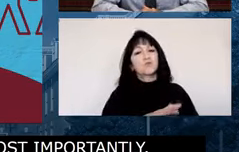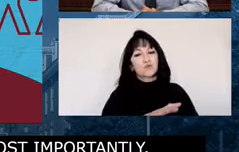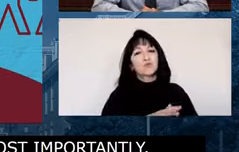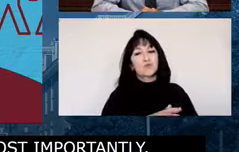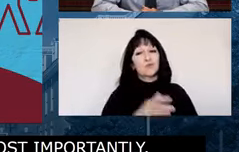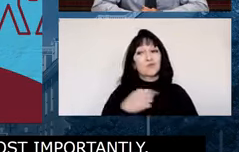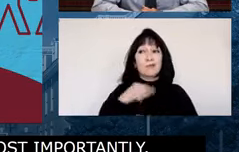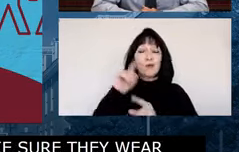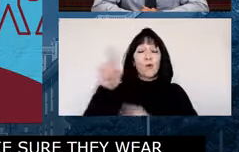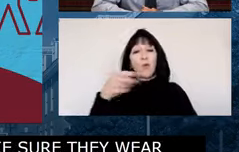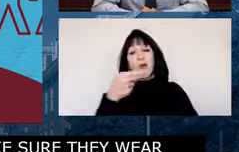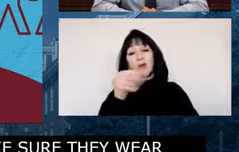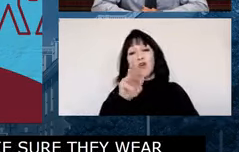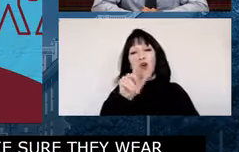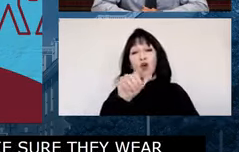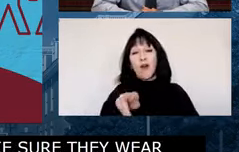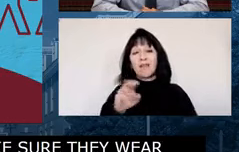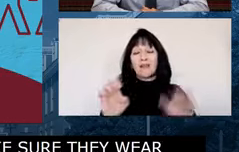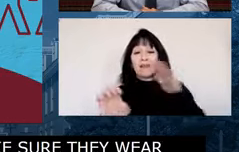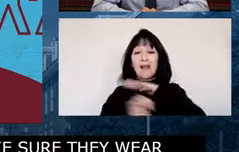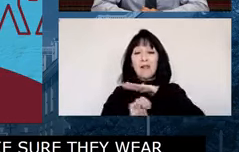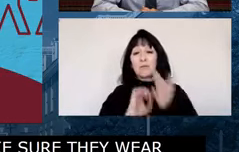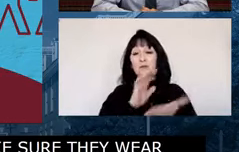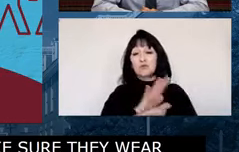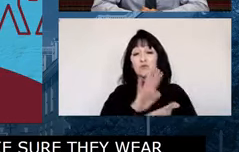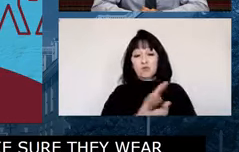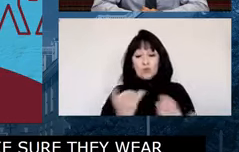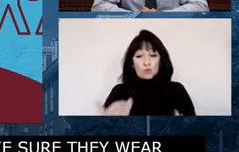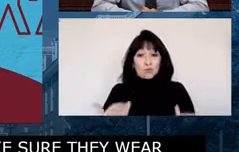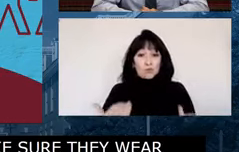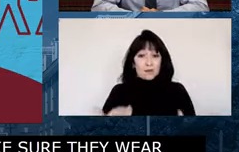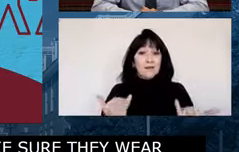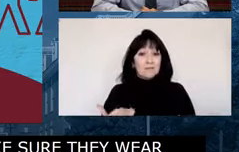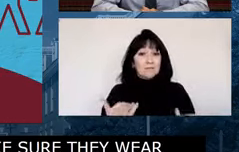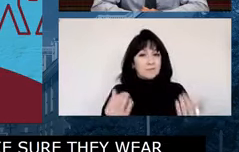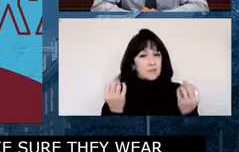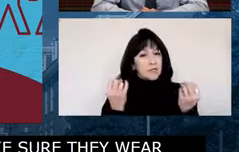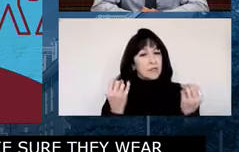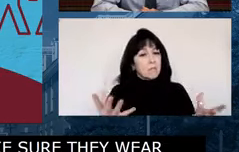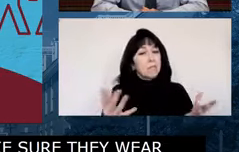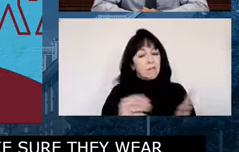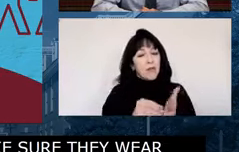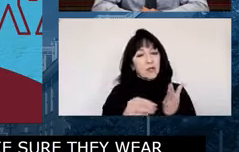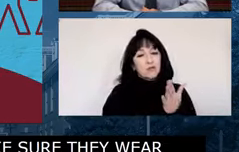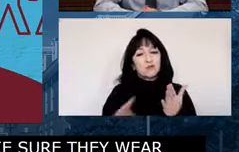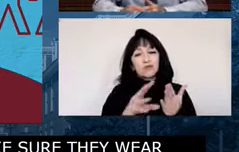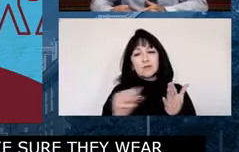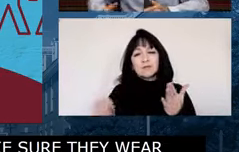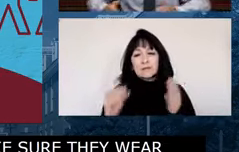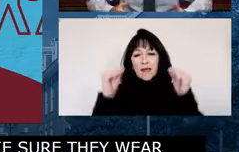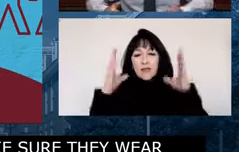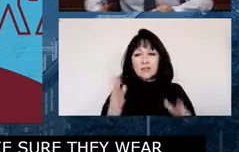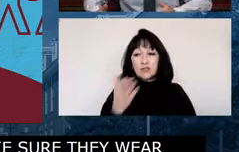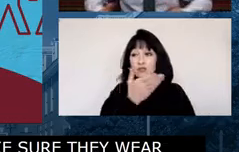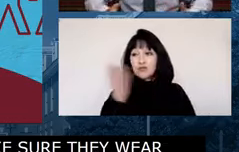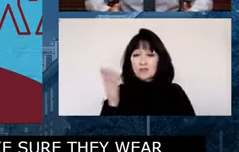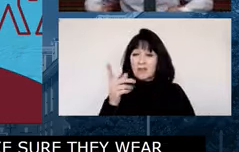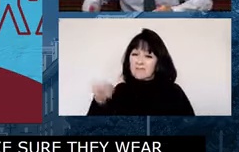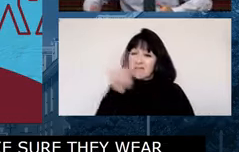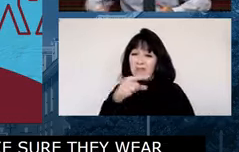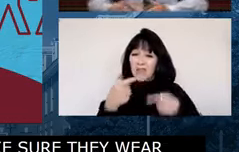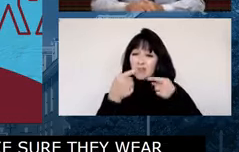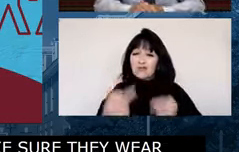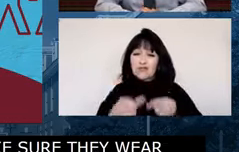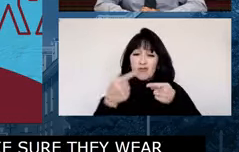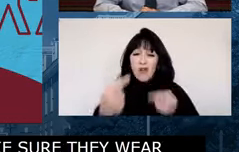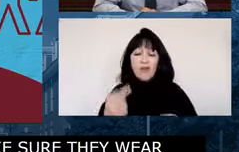earlier today, and a lot of teachers and students in there, but they've struggled as each school has, on